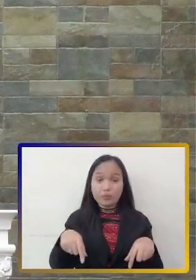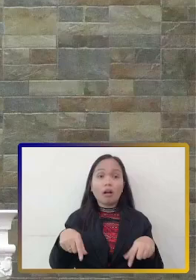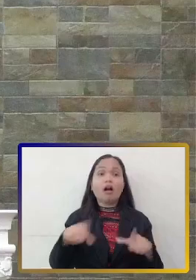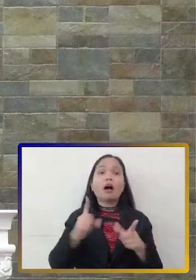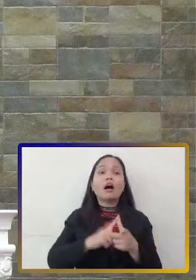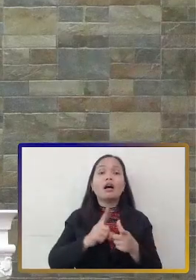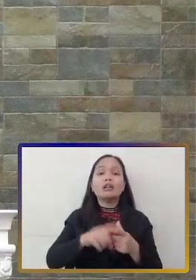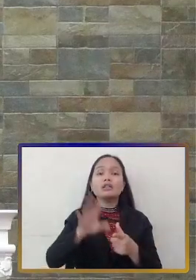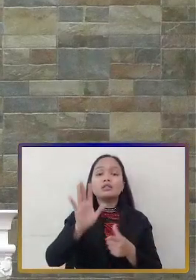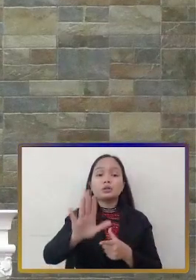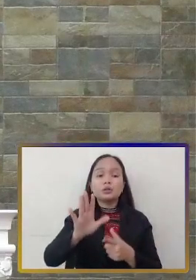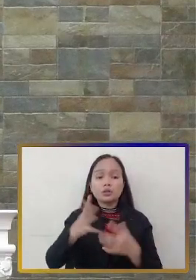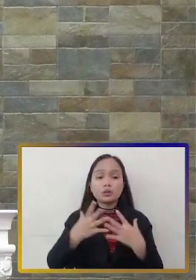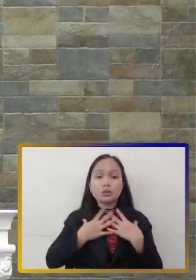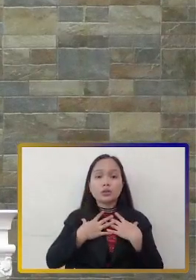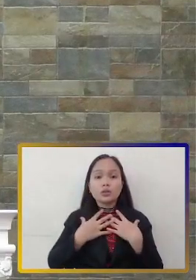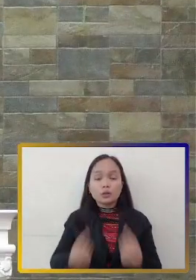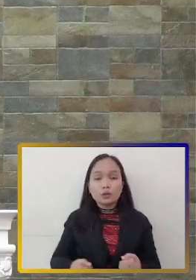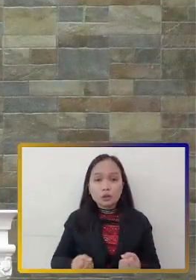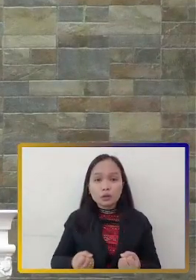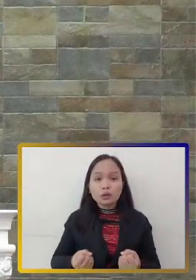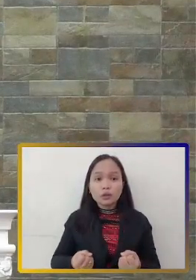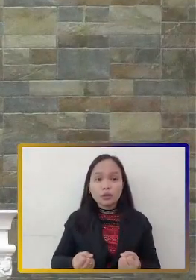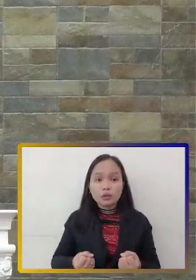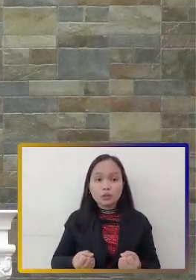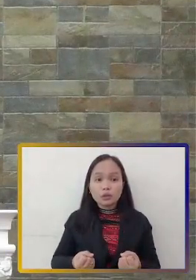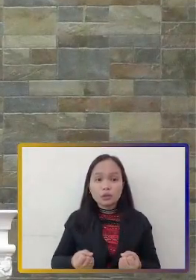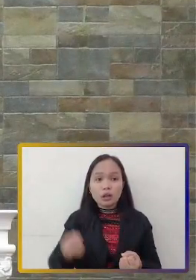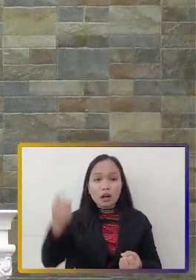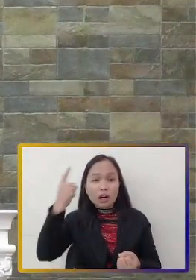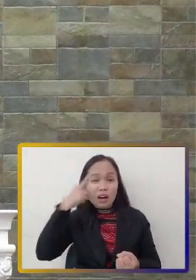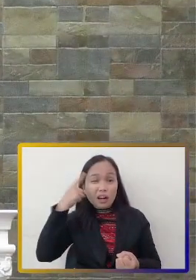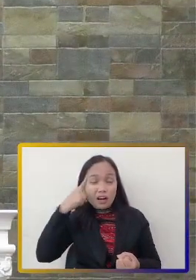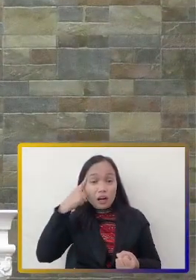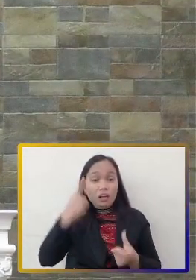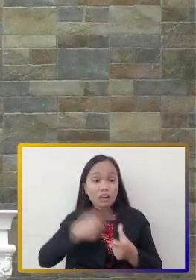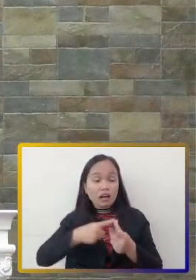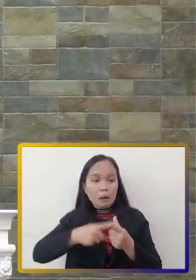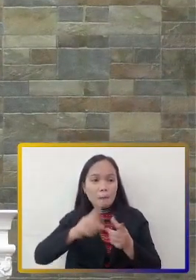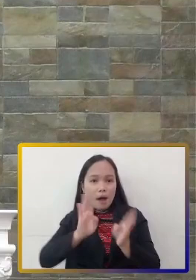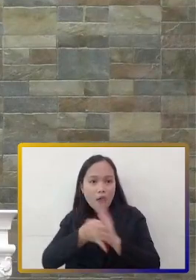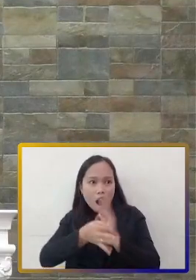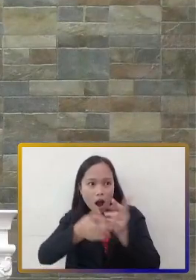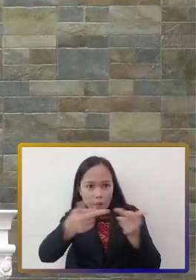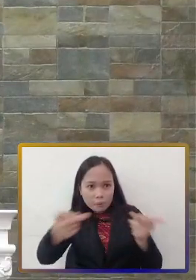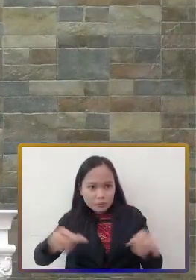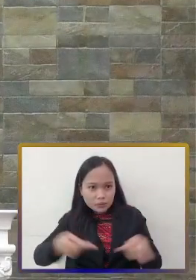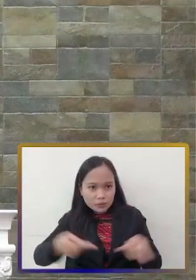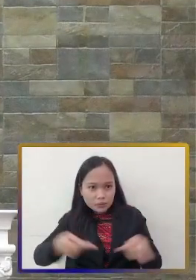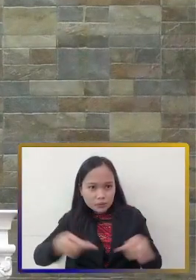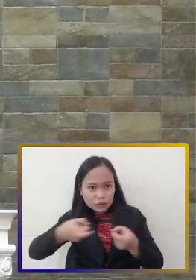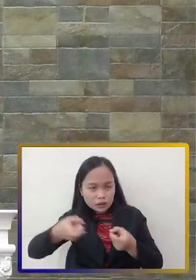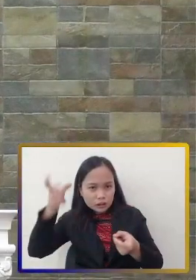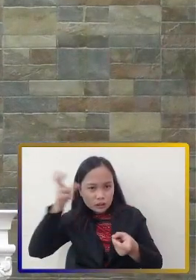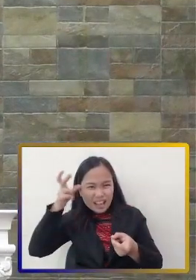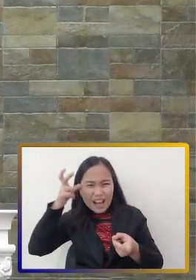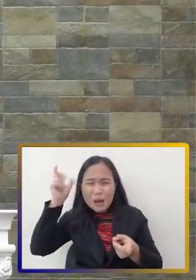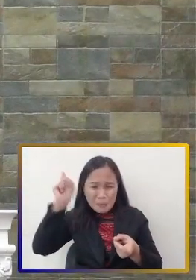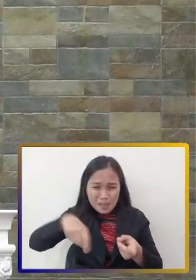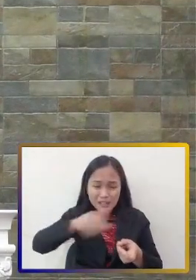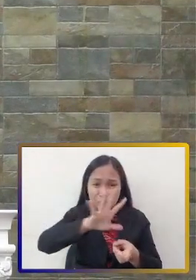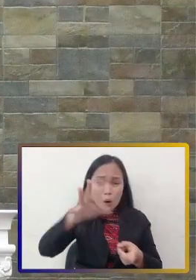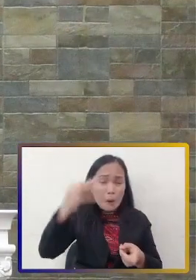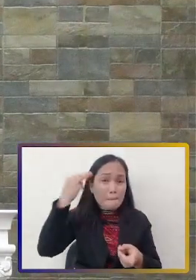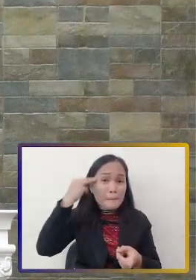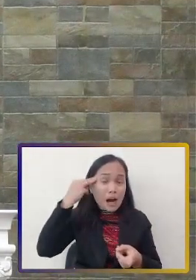your stronghold will become the stronghold of the enemy. And it should be the protection. It should be